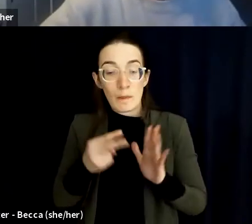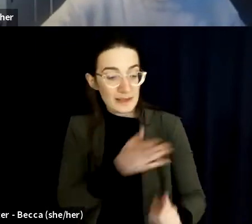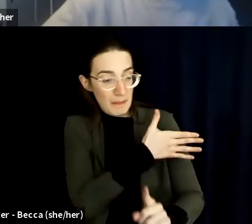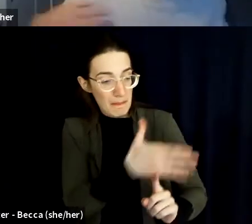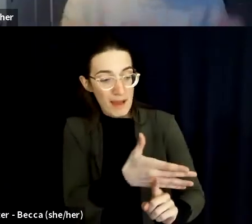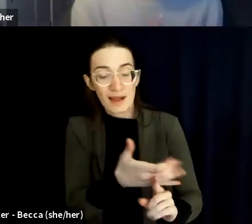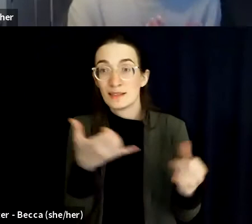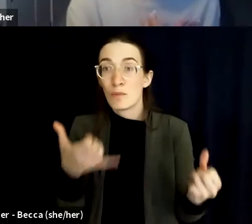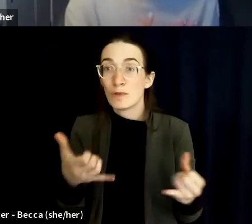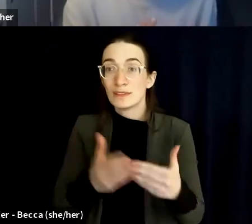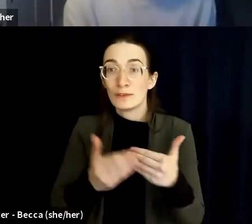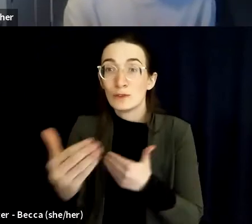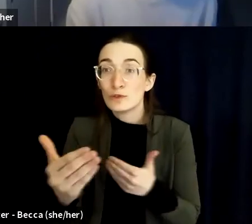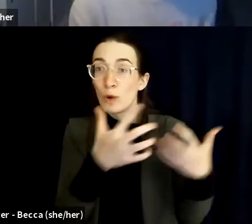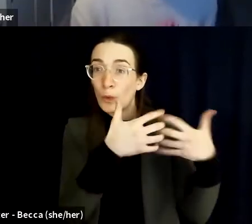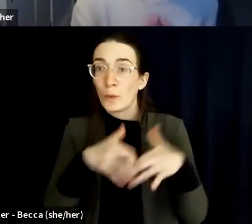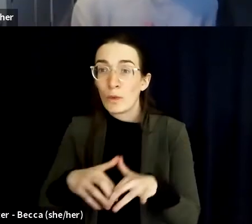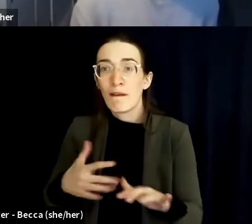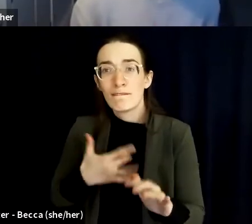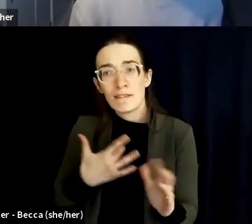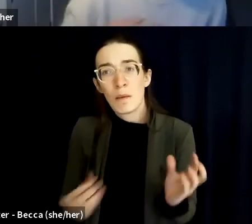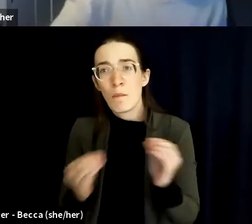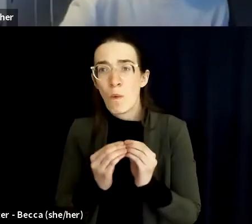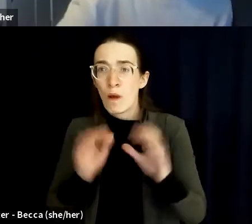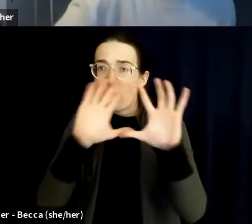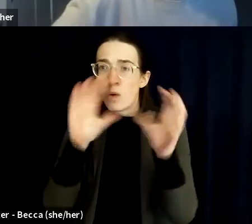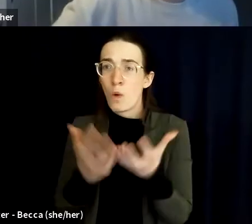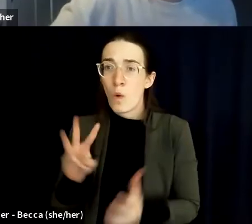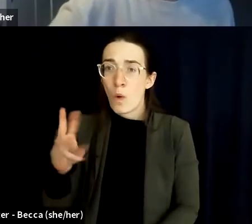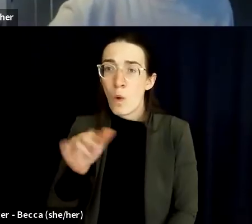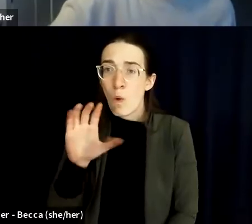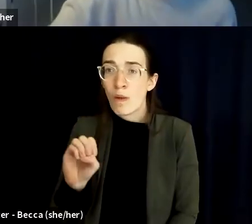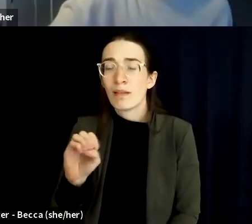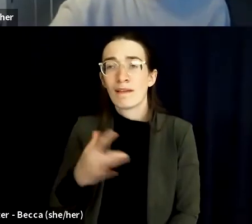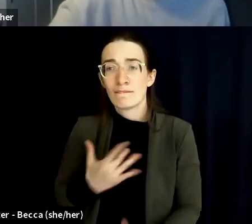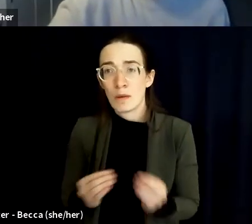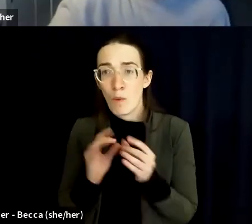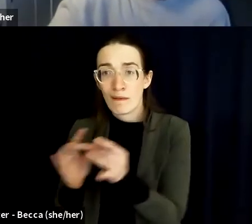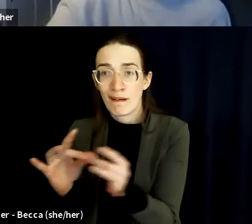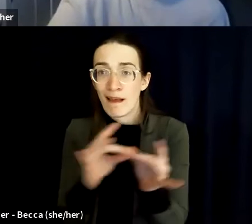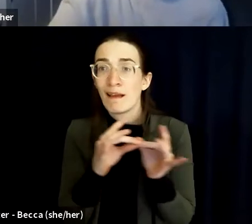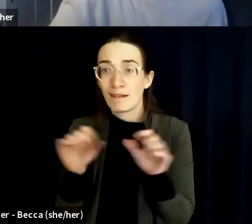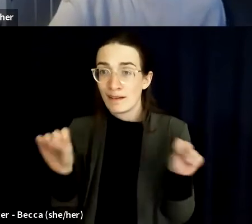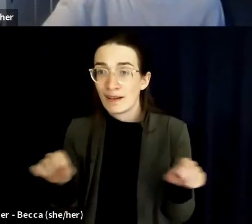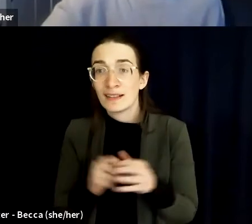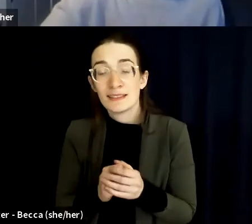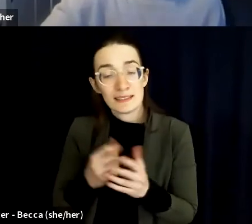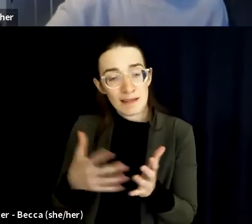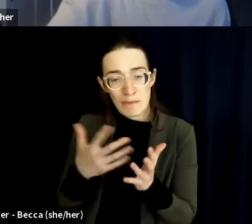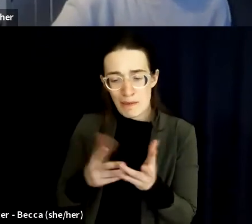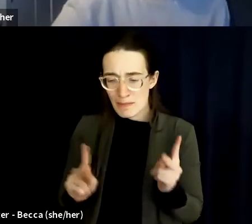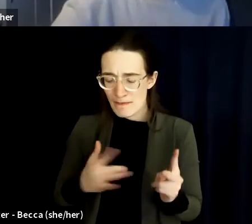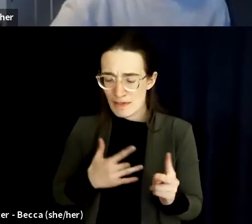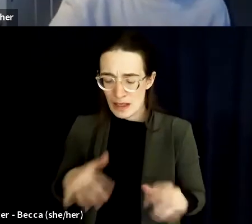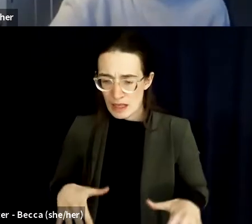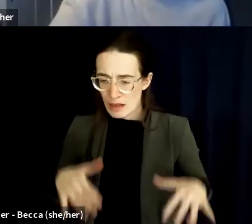help, be a pathway to feeling a sense of wholeness and connectedness. Sometimes people develop anxiety because they're